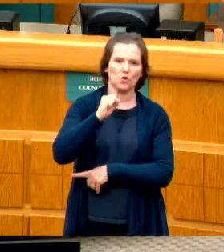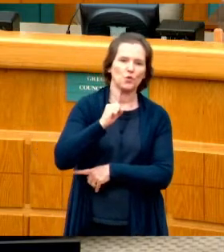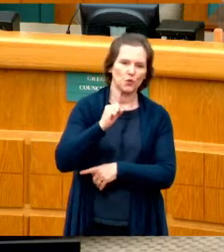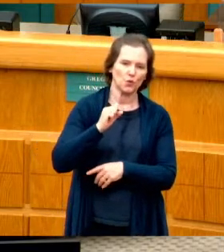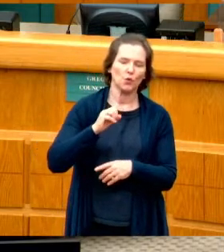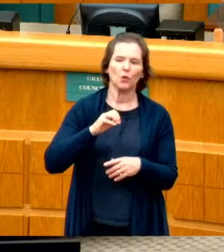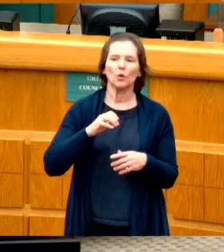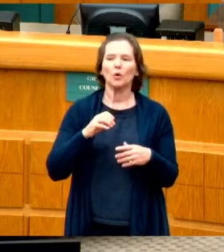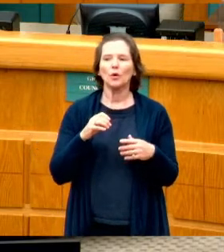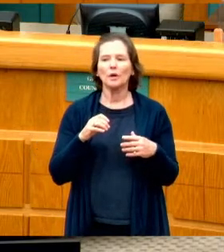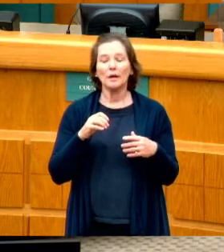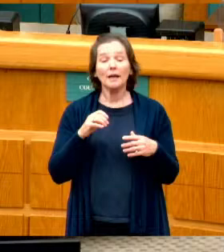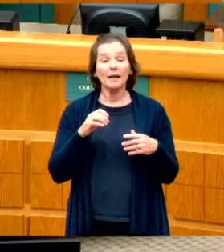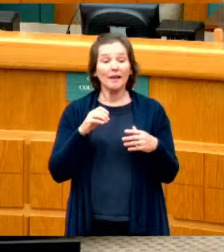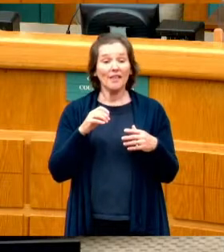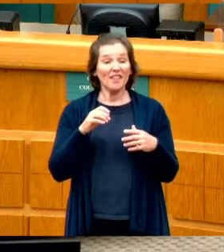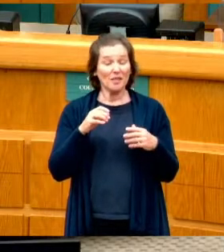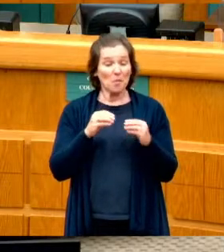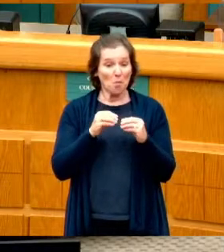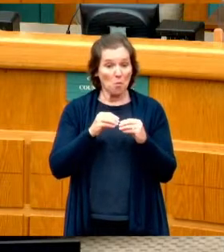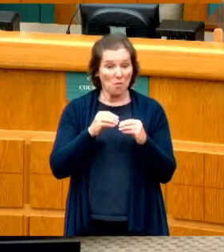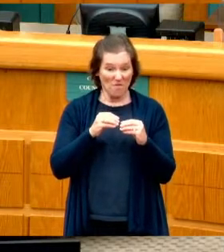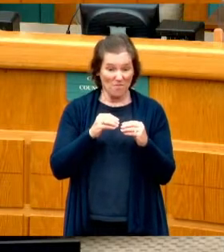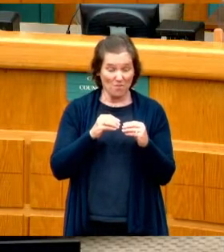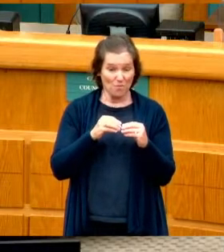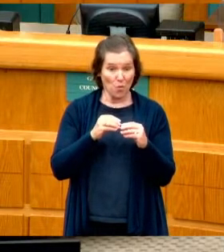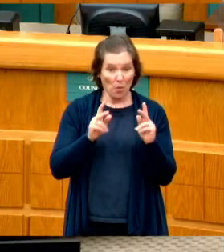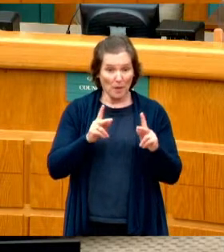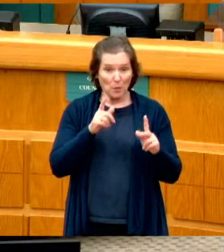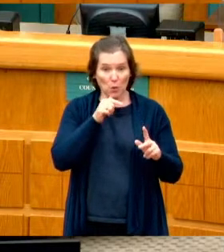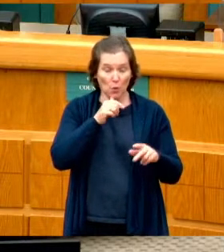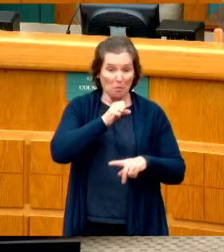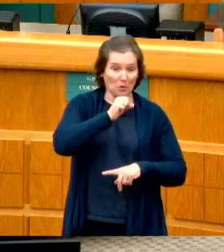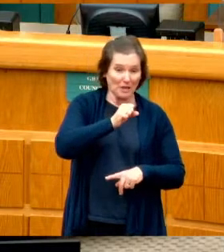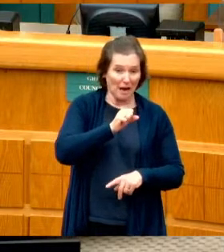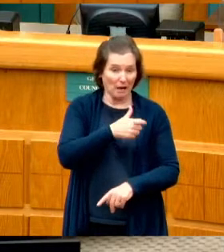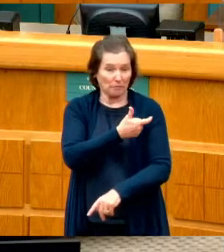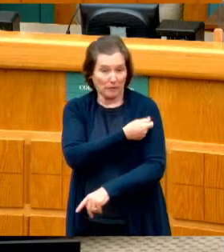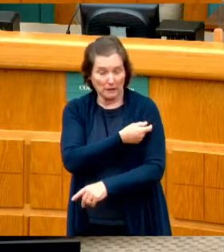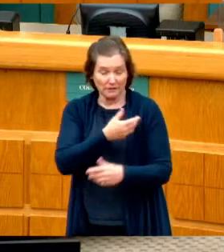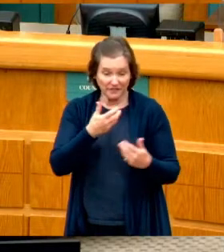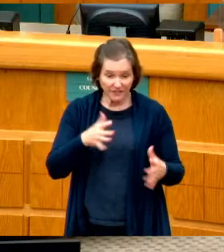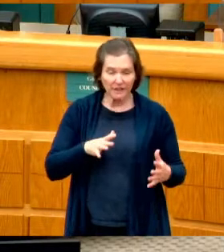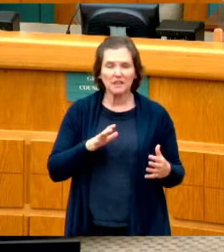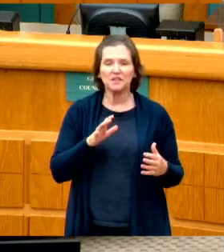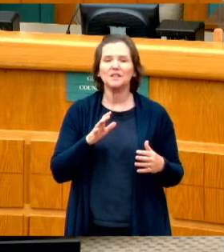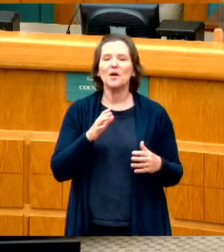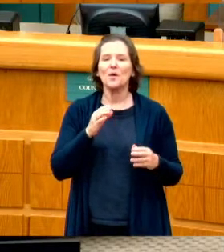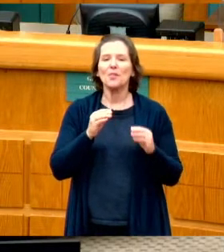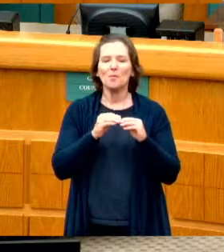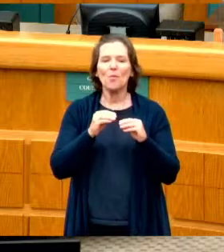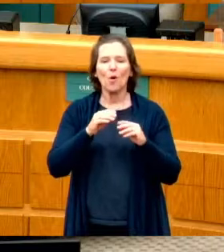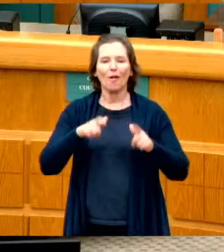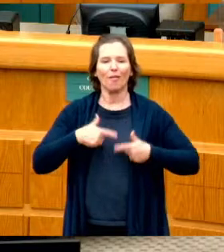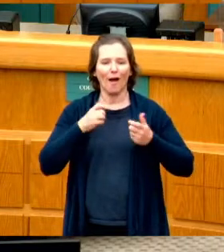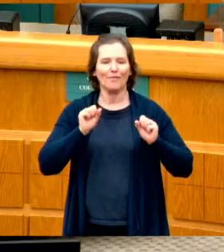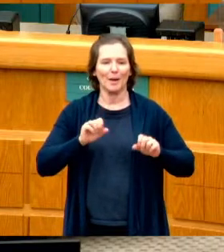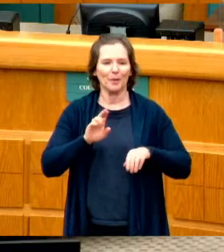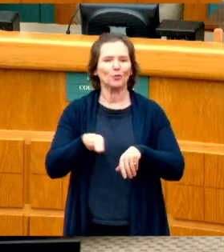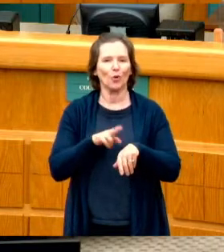of what our lives used to look like. The second reason is that the virus is mutating and new variants are